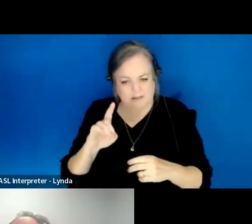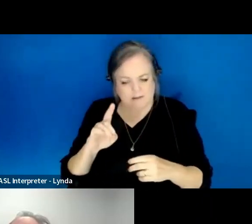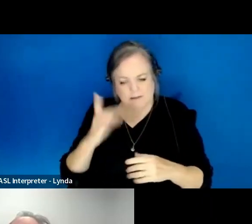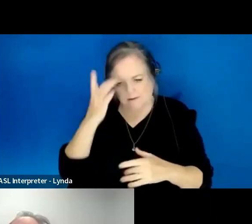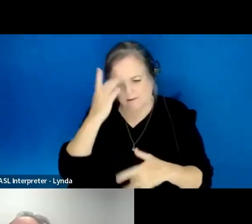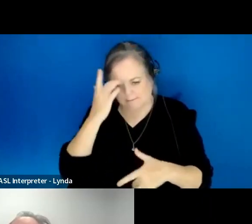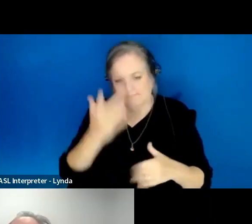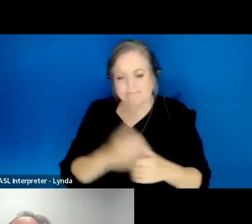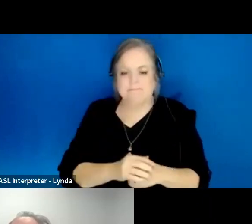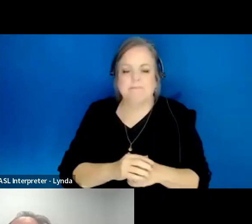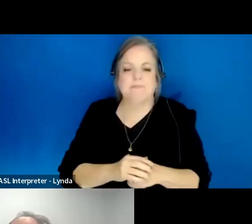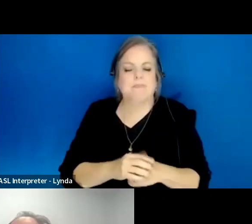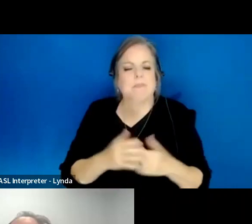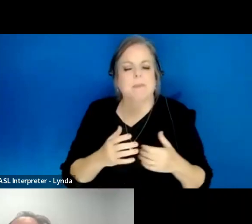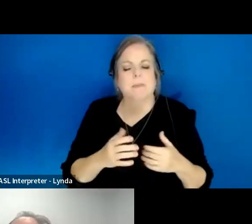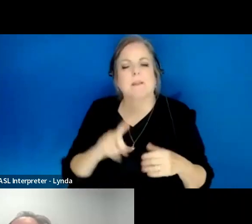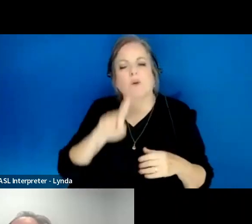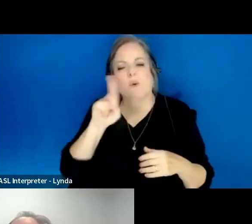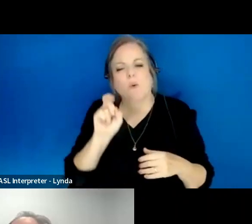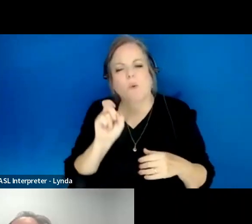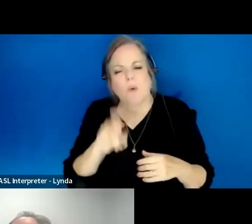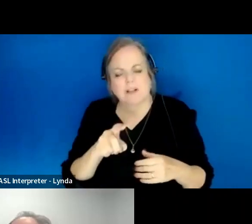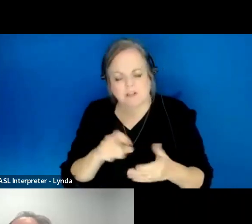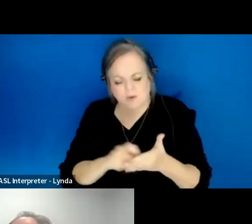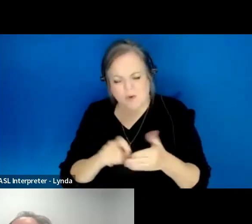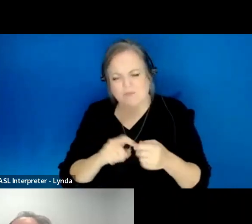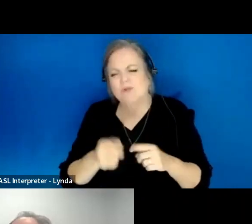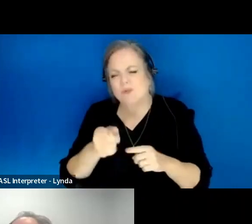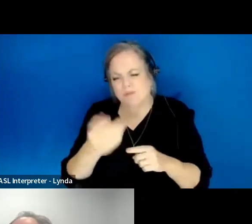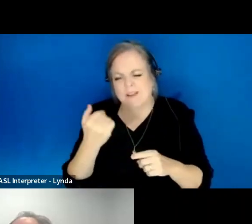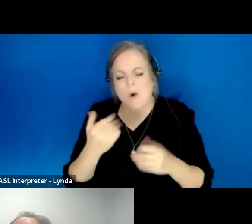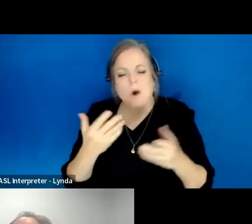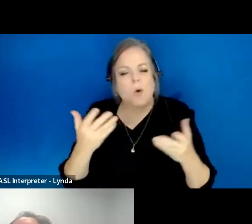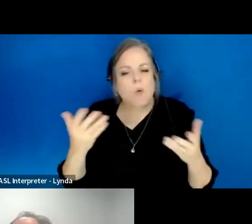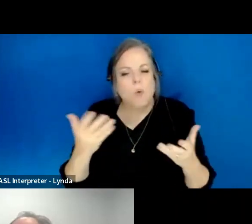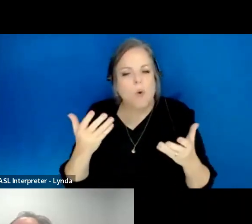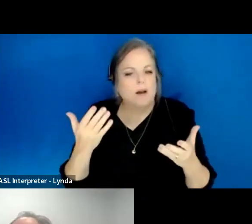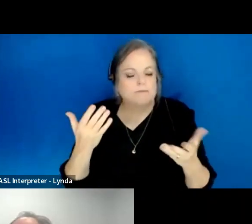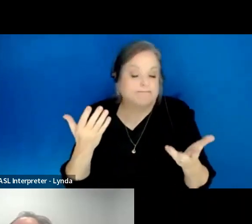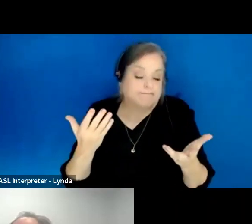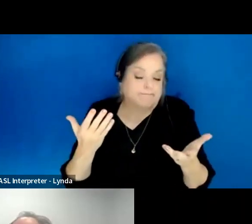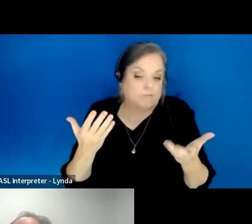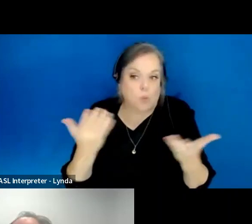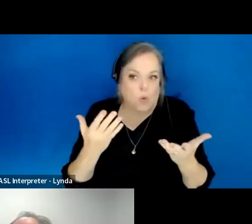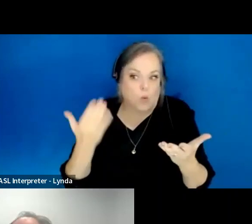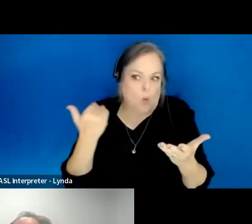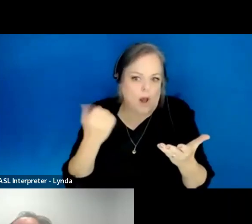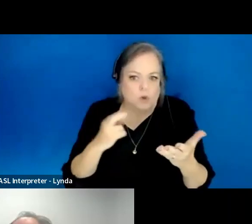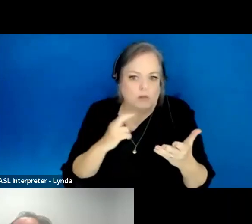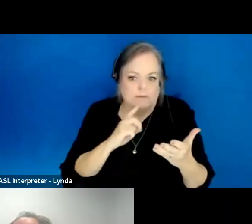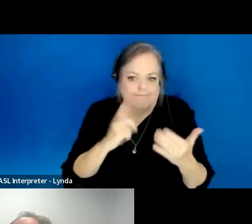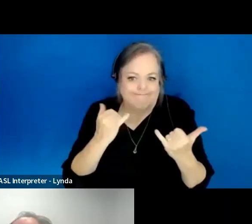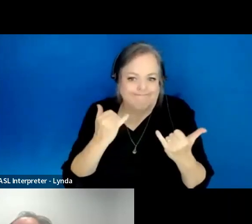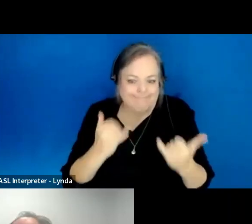disease. What were your, and this is the question I kind of wrote to you guys, what was, and maybe even what is,